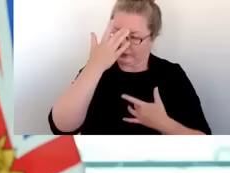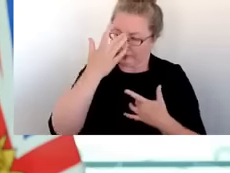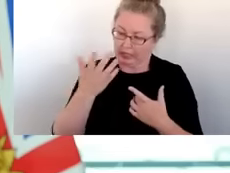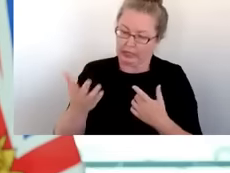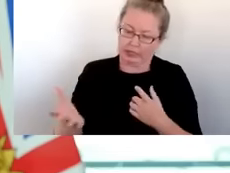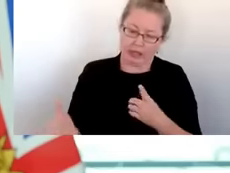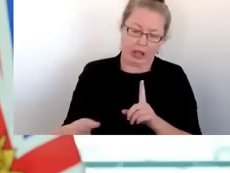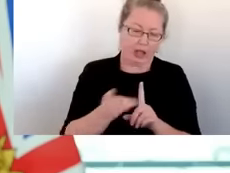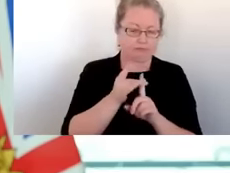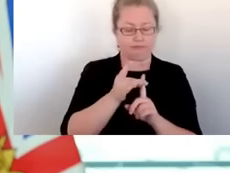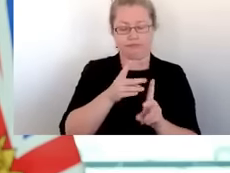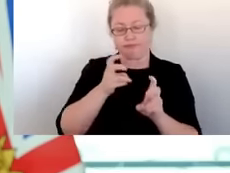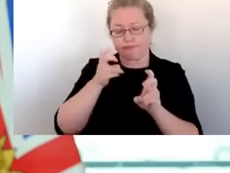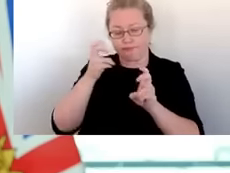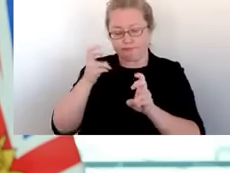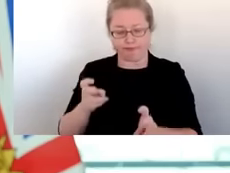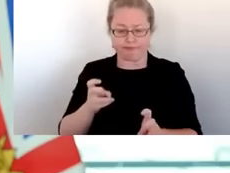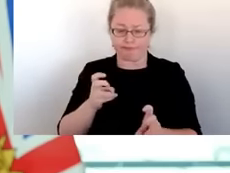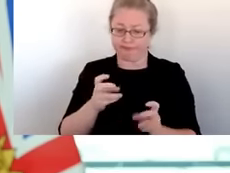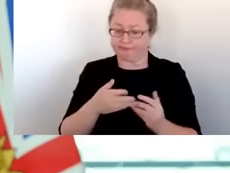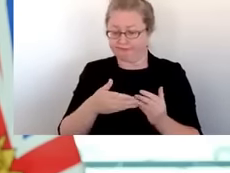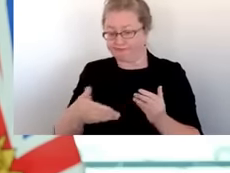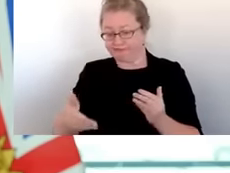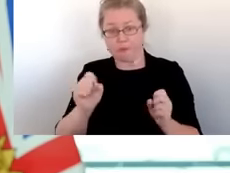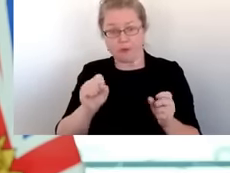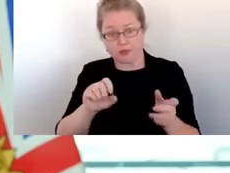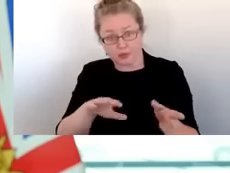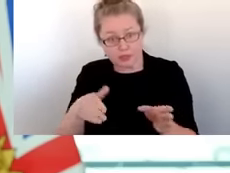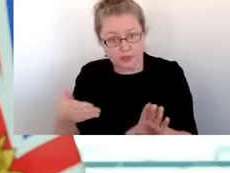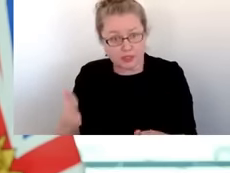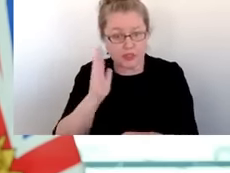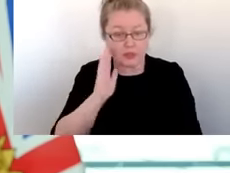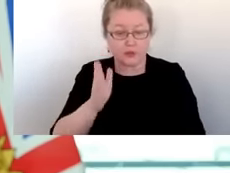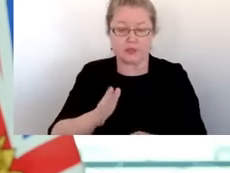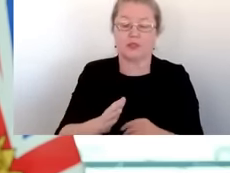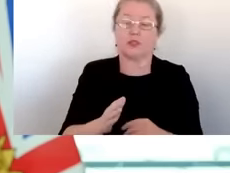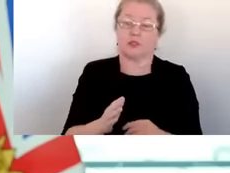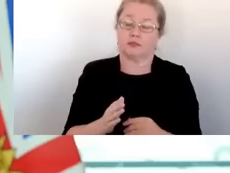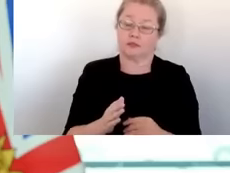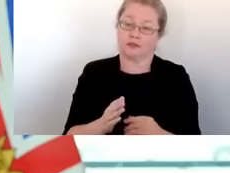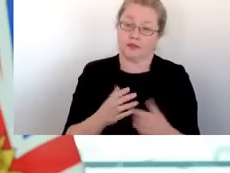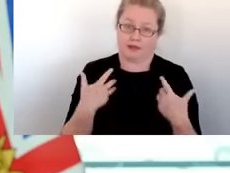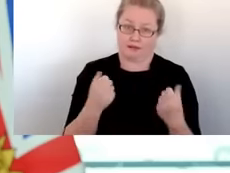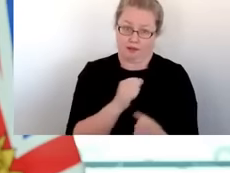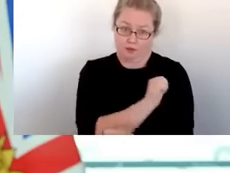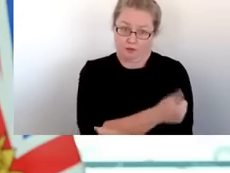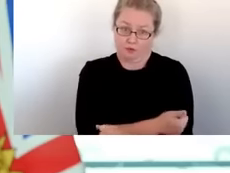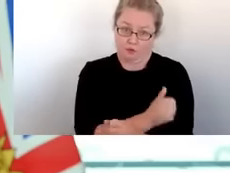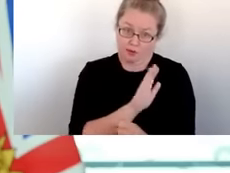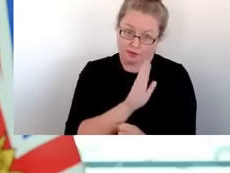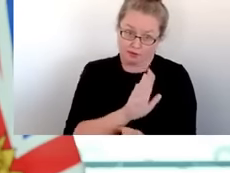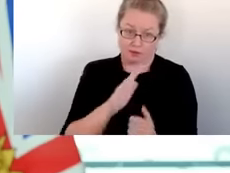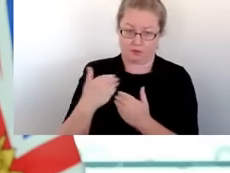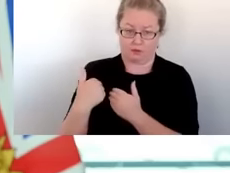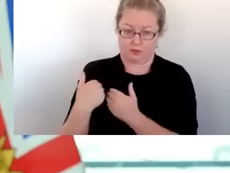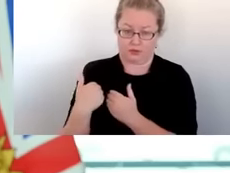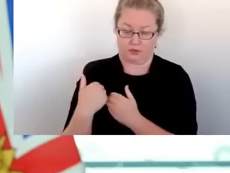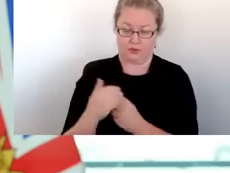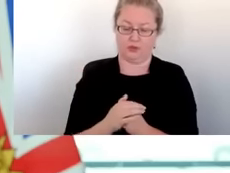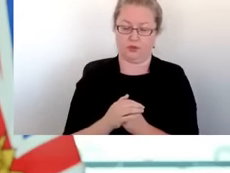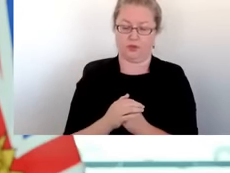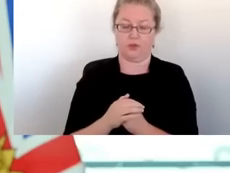outcomes, those in shelters, congregate settings, corrections facilities. The health authorities are responsible for those. And